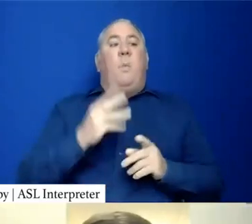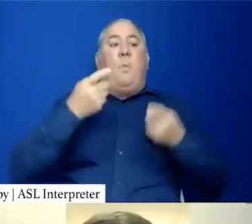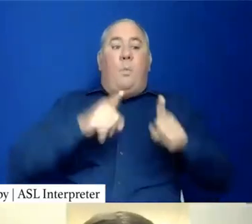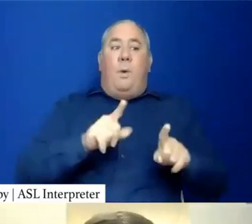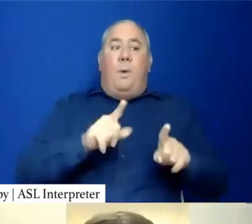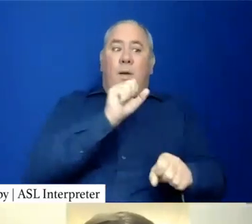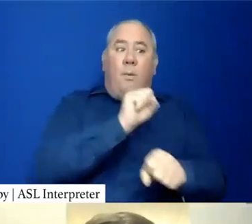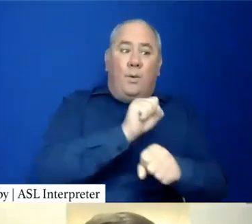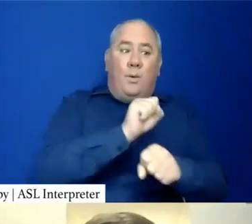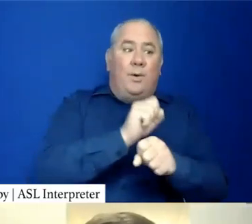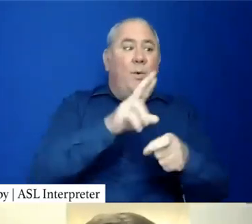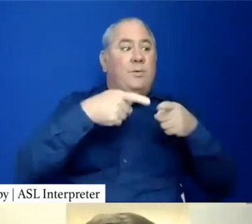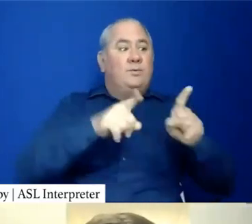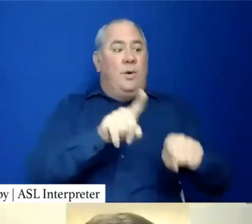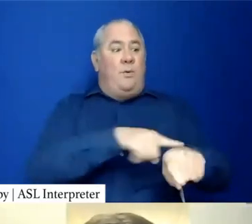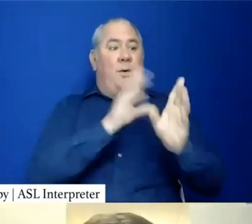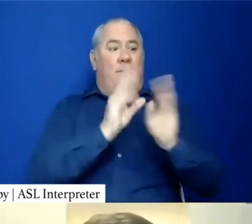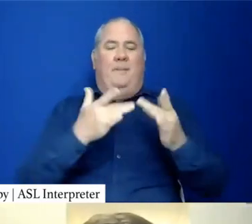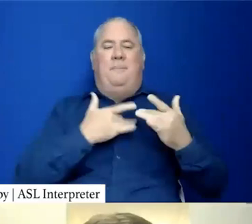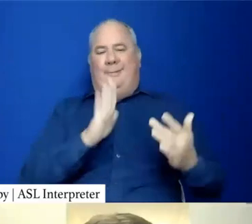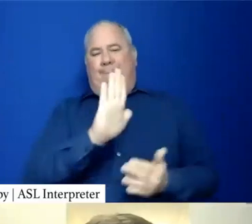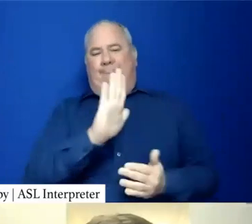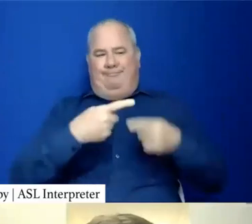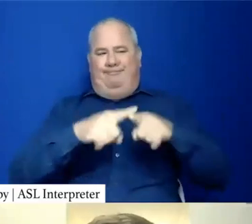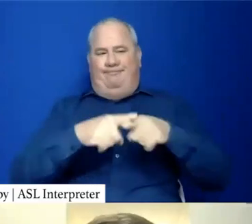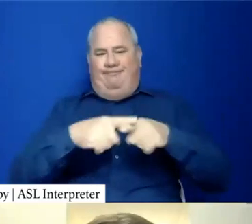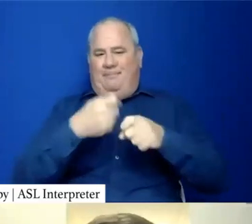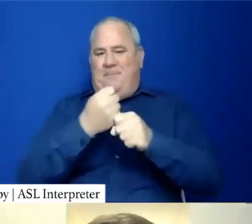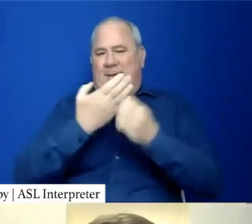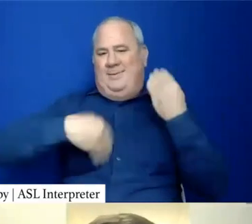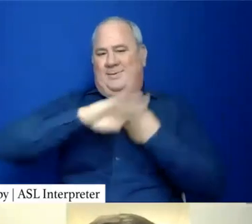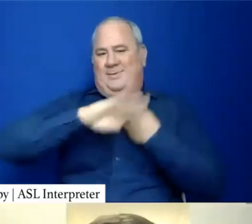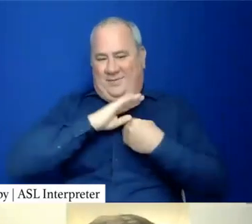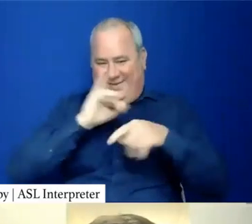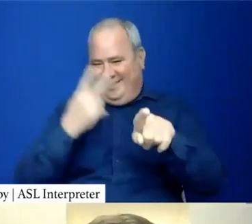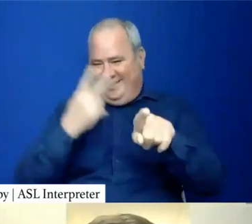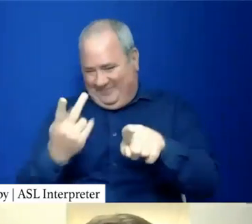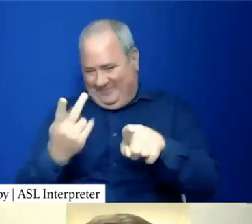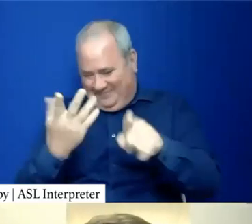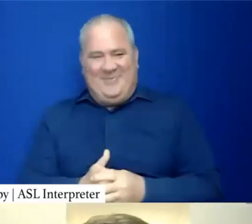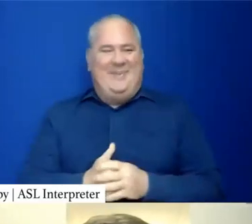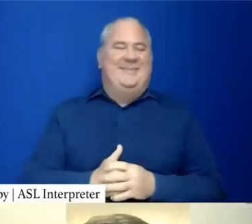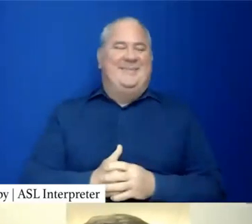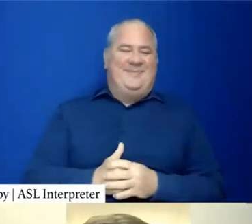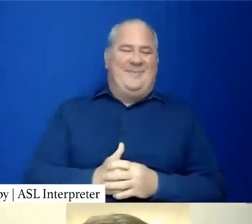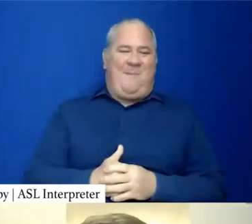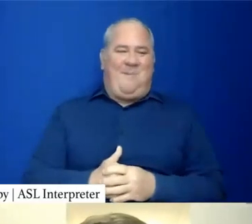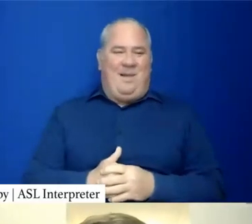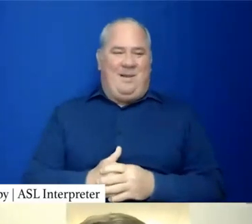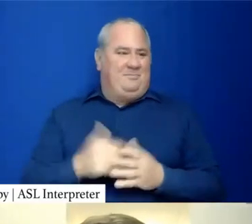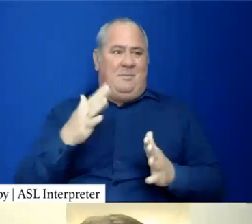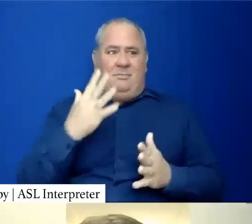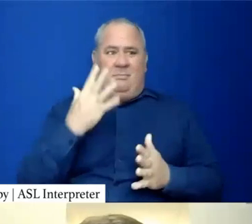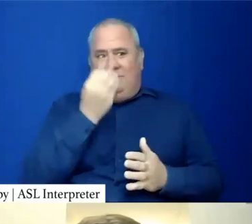lace shawls and blankets for other people's babies. And she has knitting with her today. It is gorgeous, and I can't wait to see what it turns